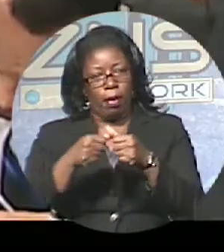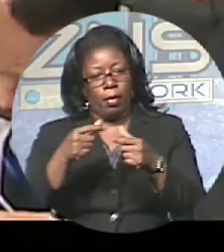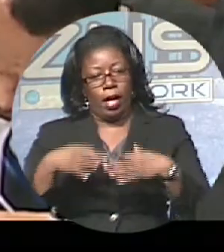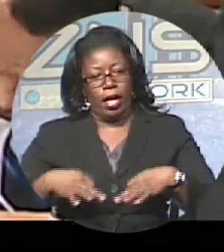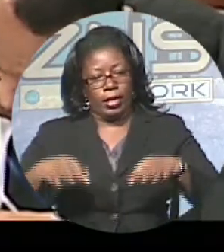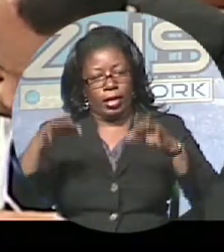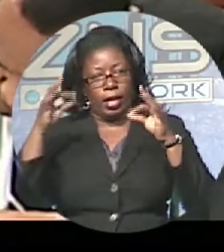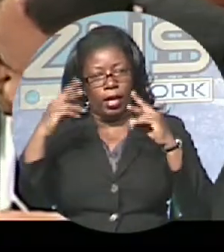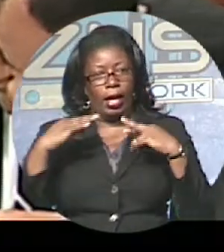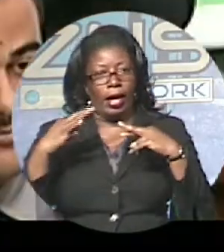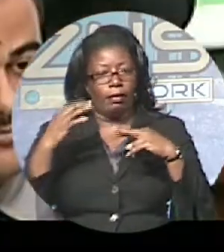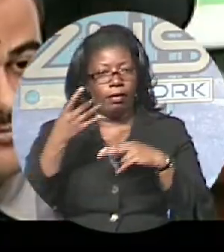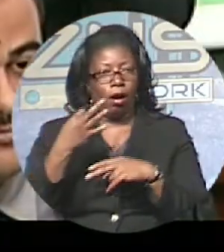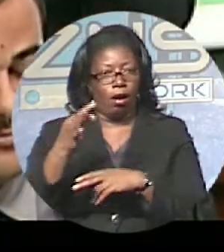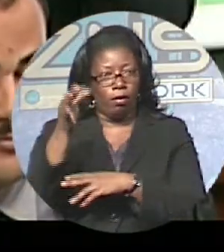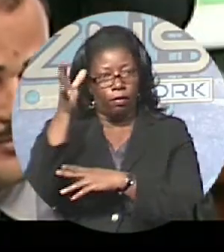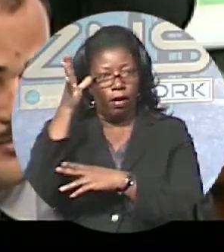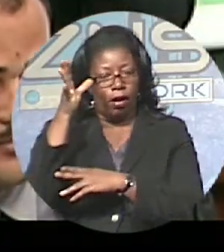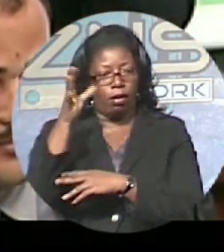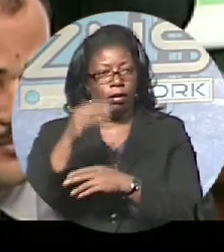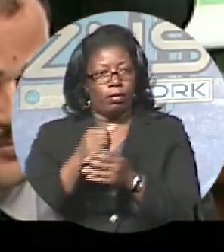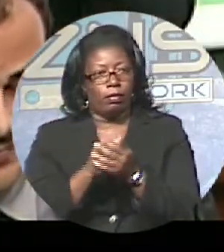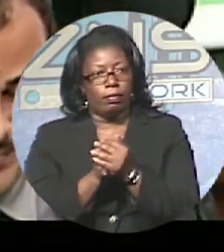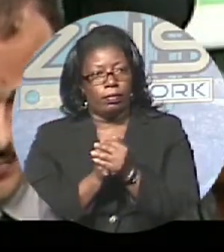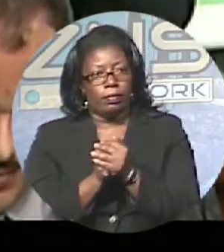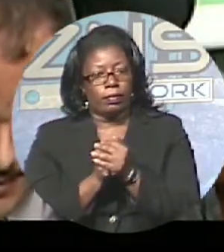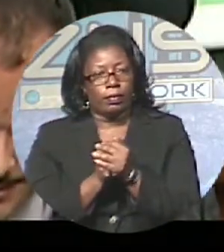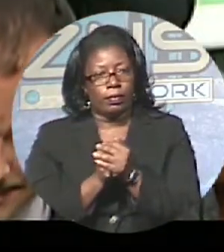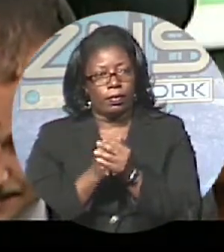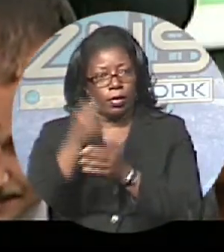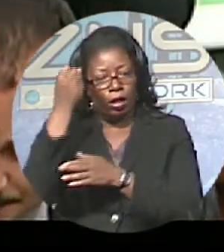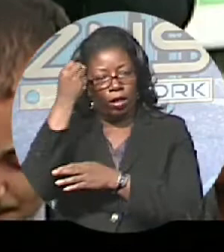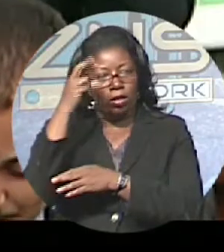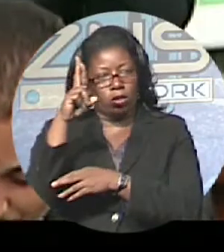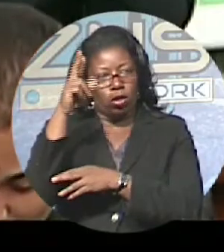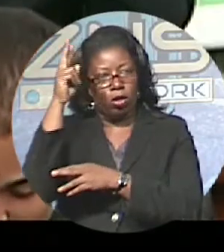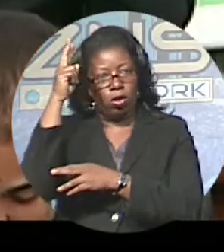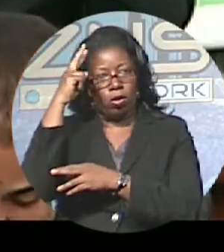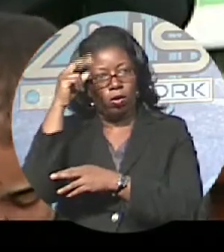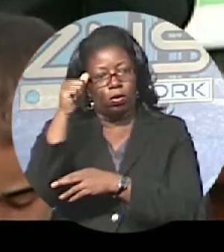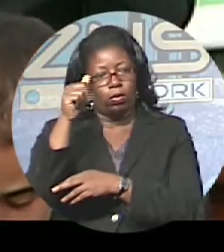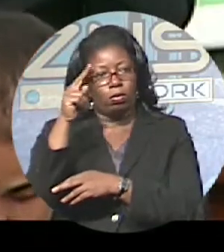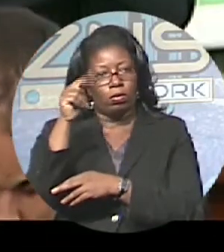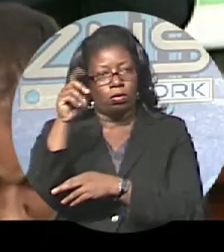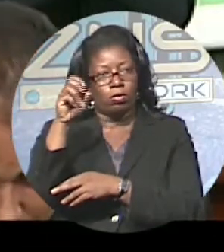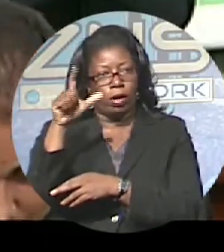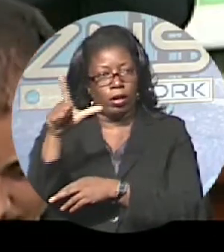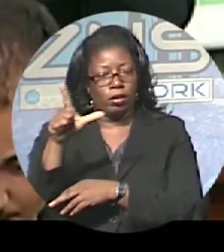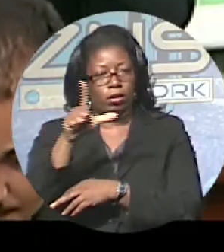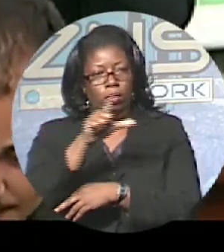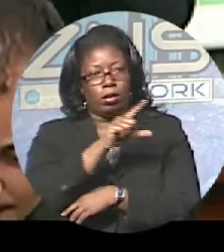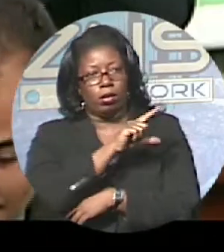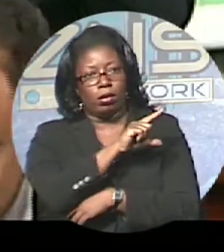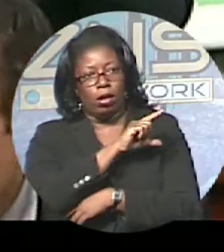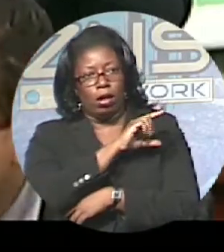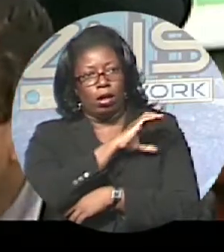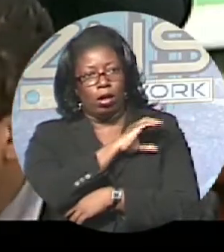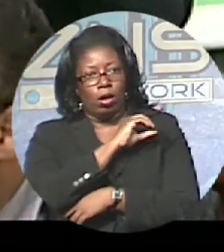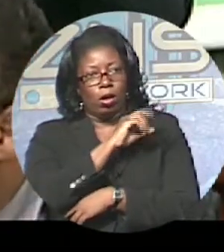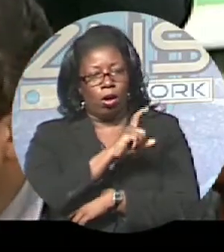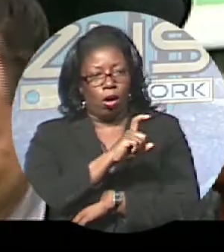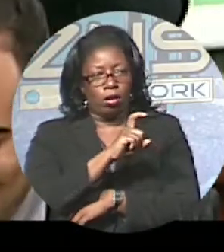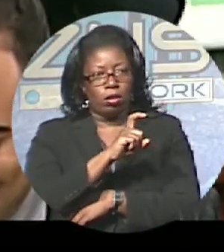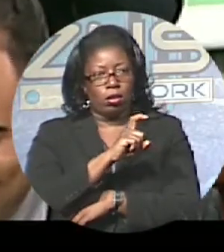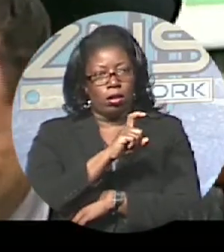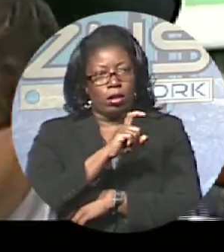labor, Sir Randall Fox. Sir Randall Fox is most deserving of this honor. His contribution to the growth and development